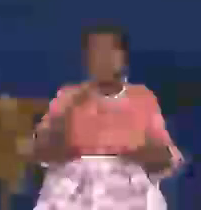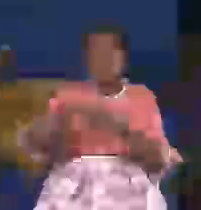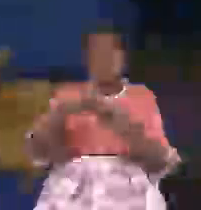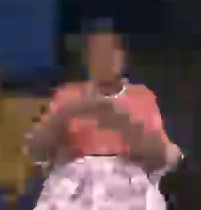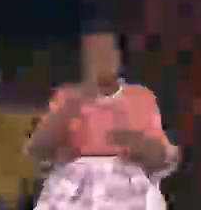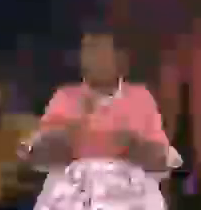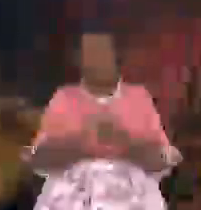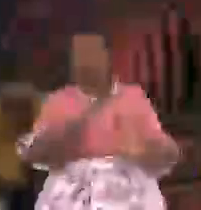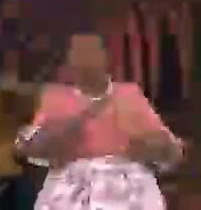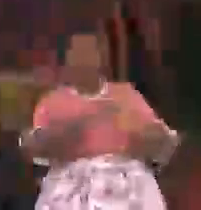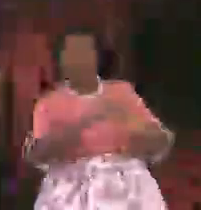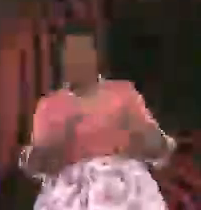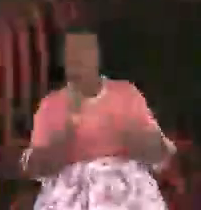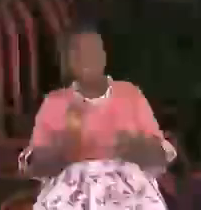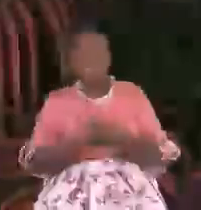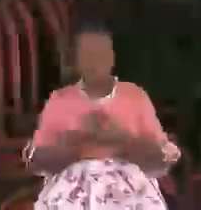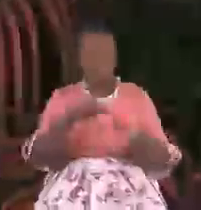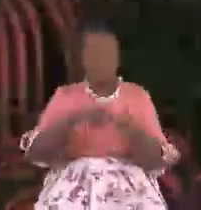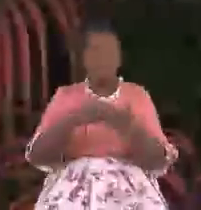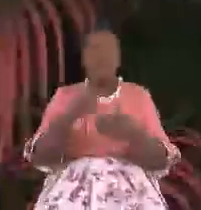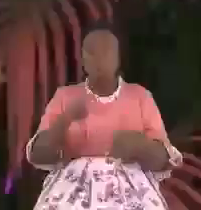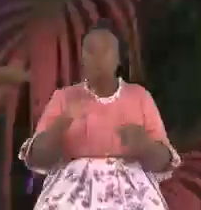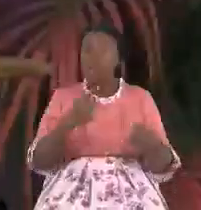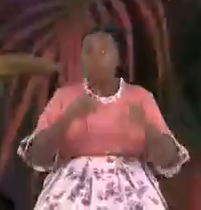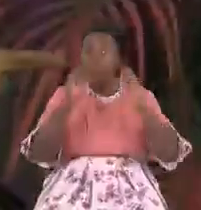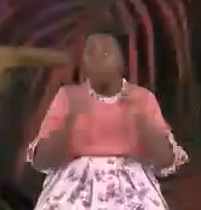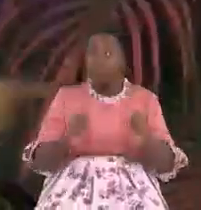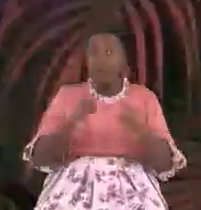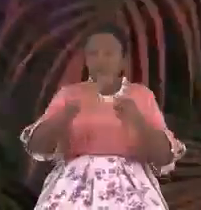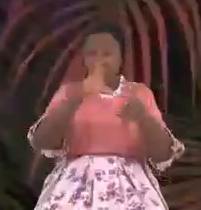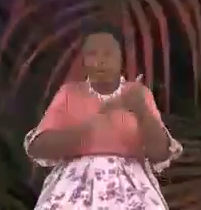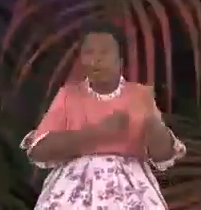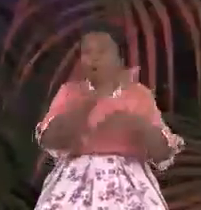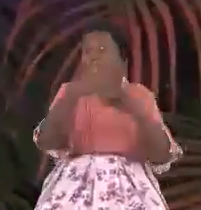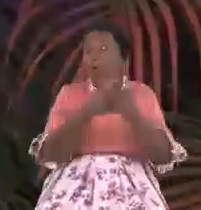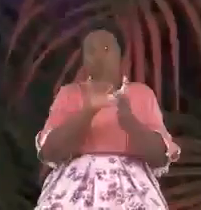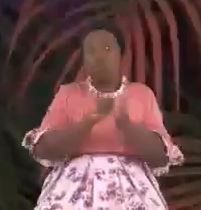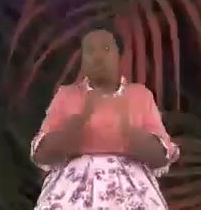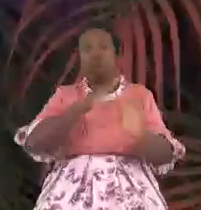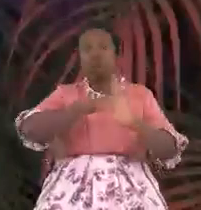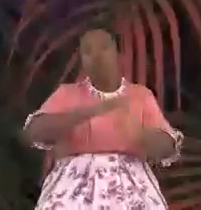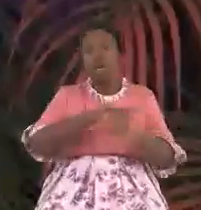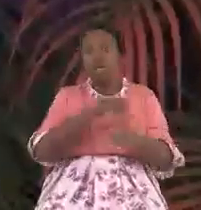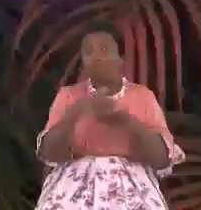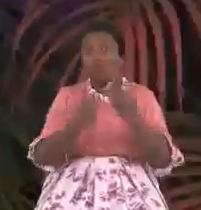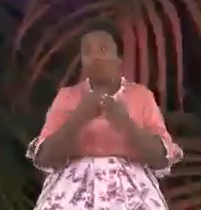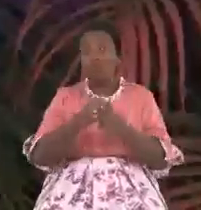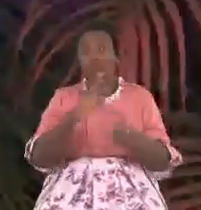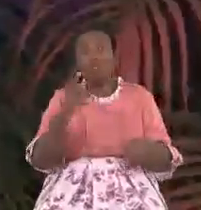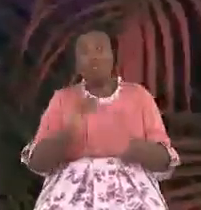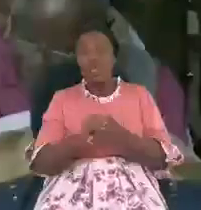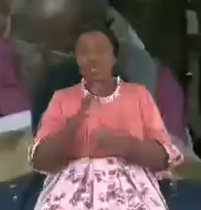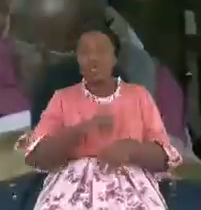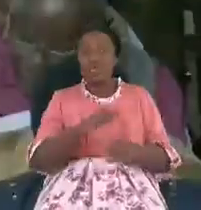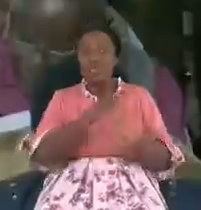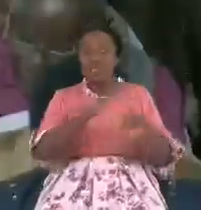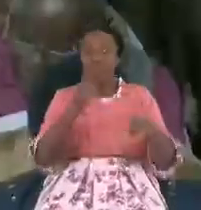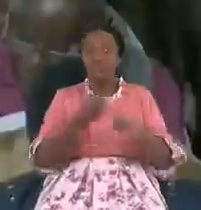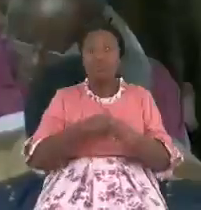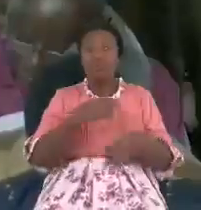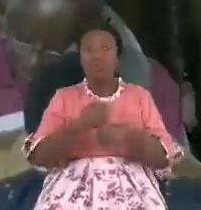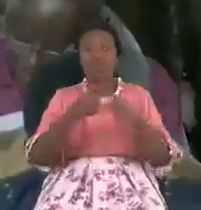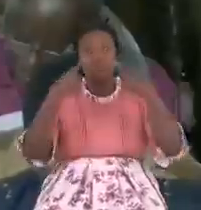the power to remove all that mounting and all the stumbling block you're doing tonight